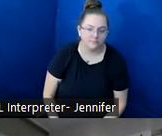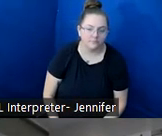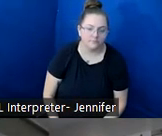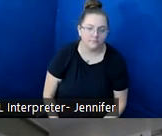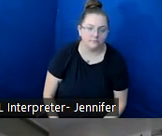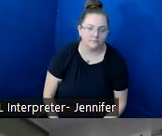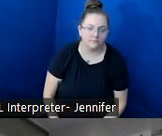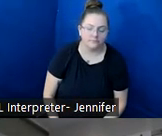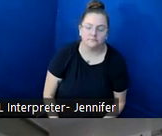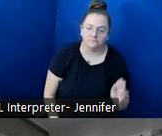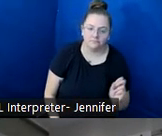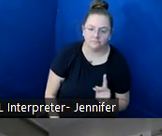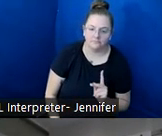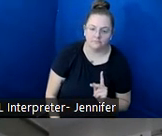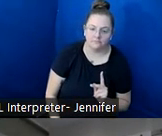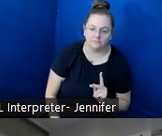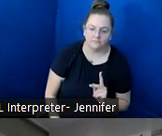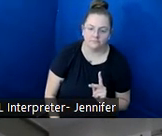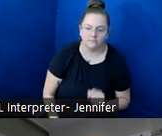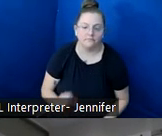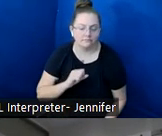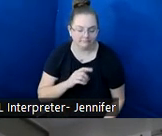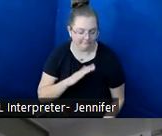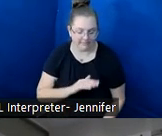Okay. Excuse me, next.